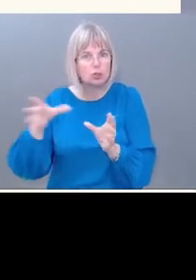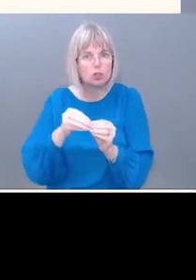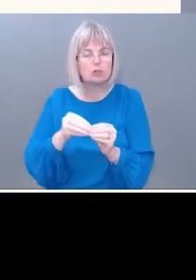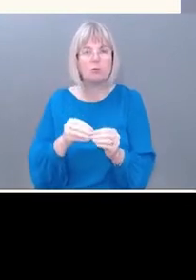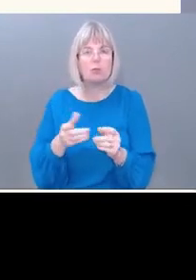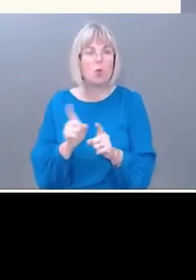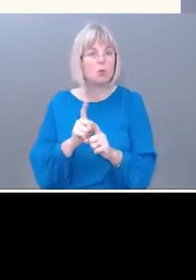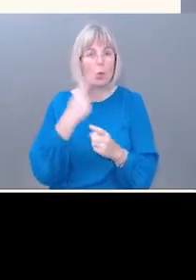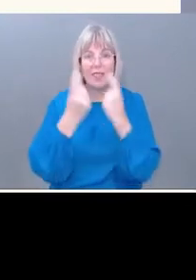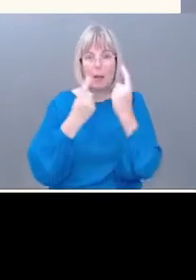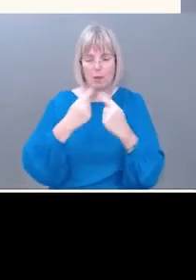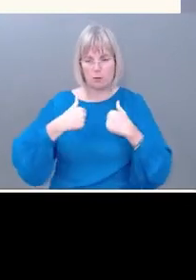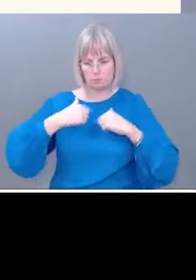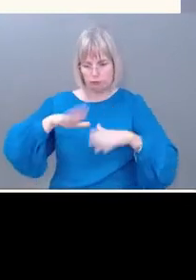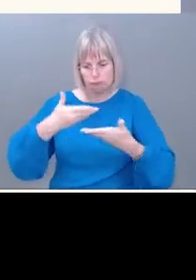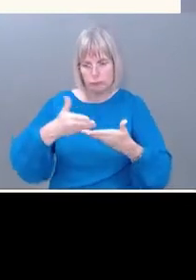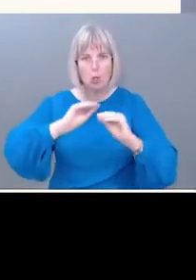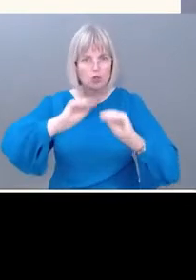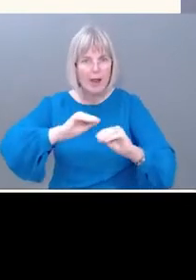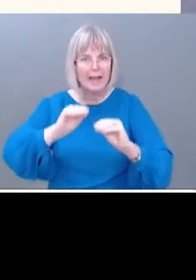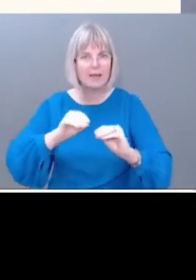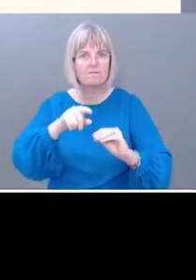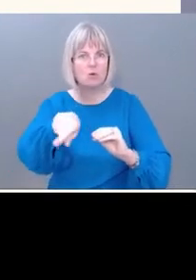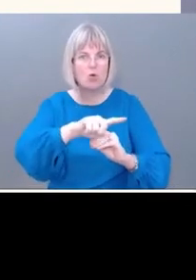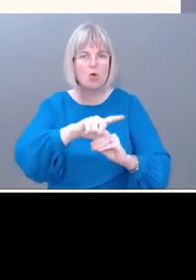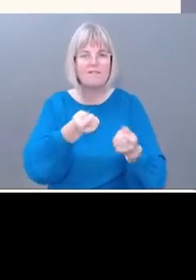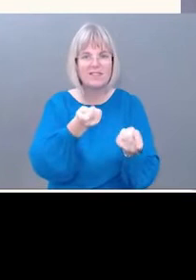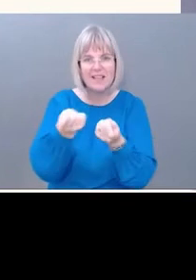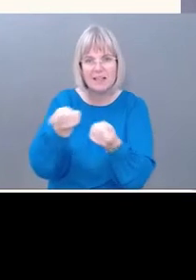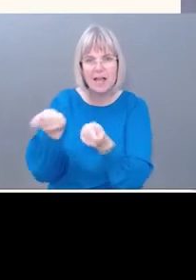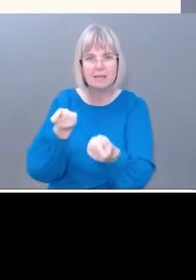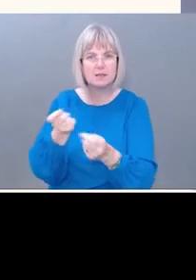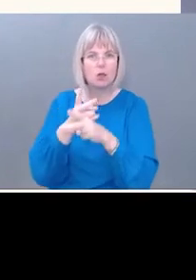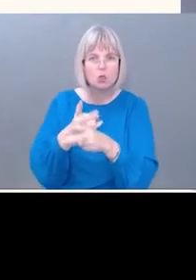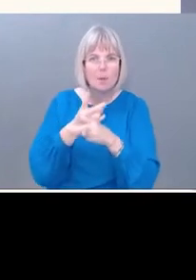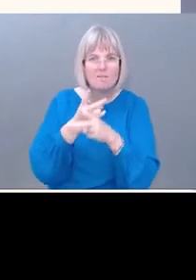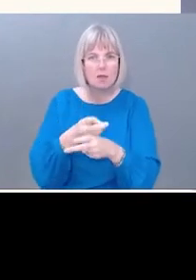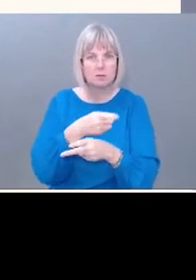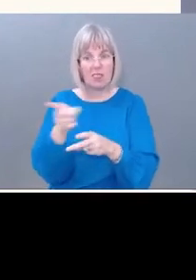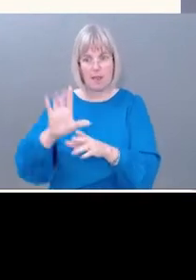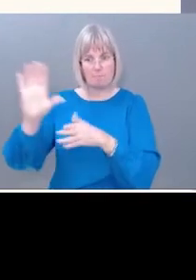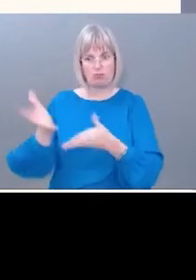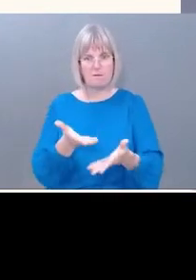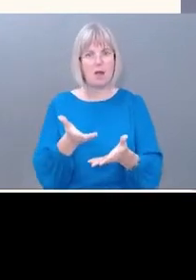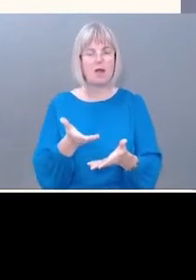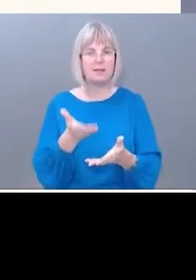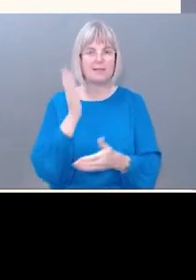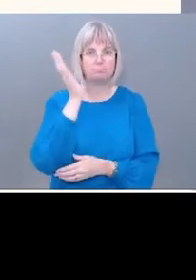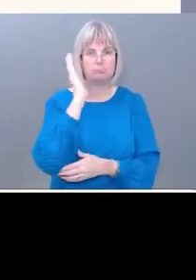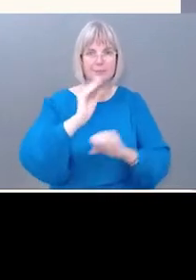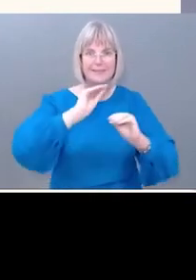for facilitators and supervisors that provide teaching on our course, I guess, to try and think about how we